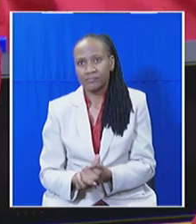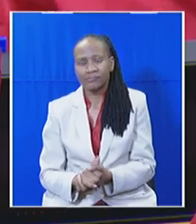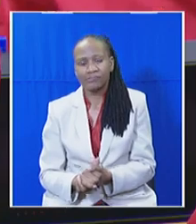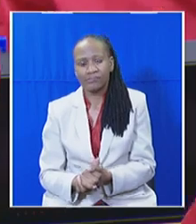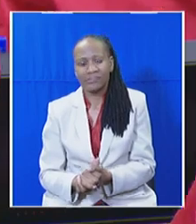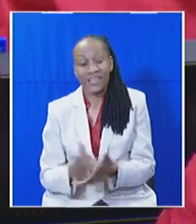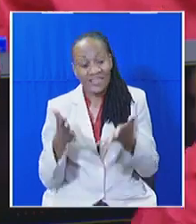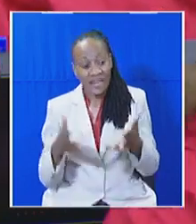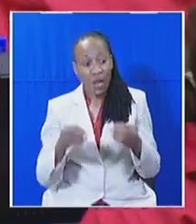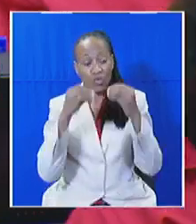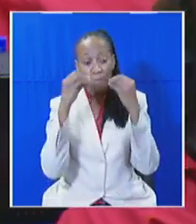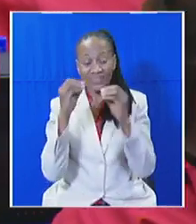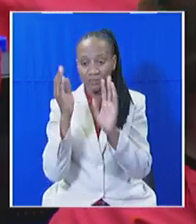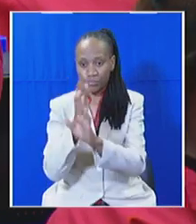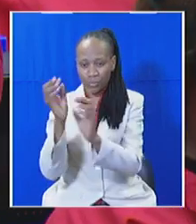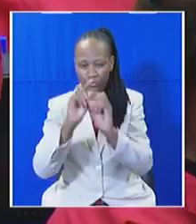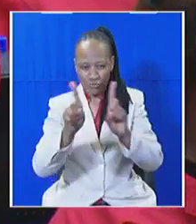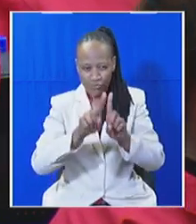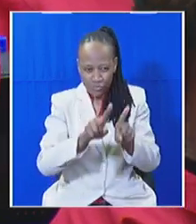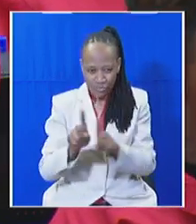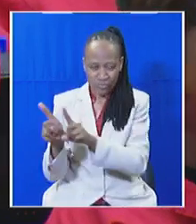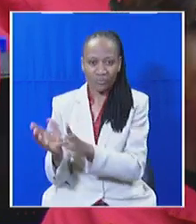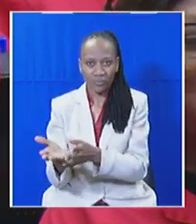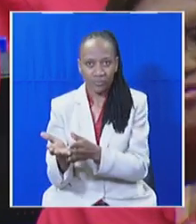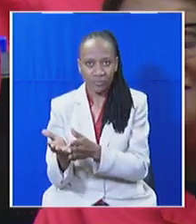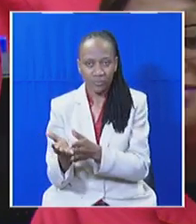about industrialization. If